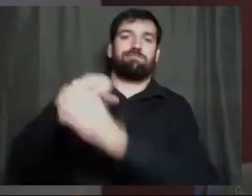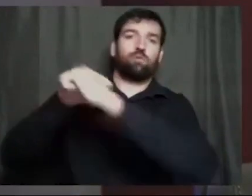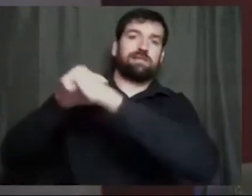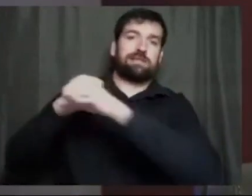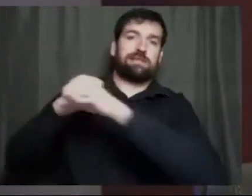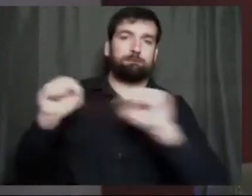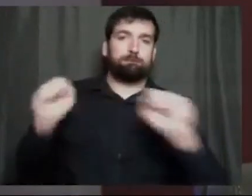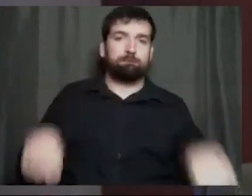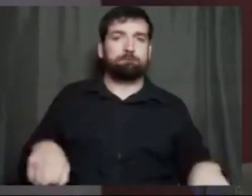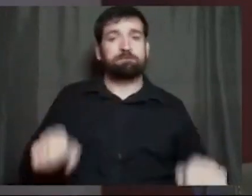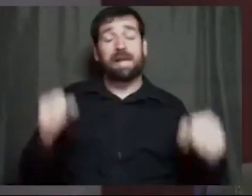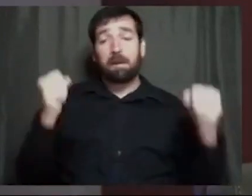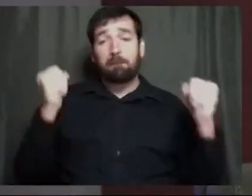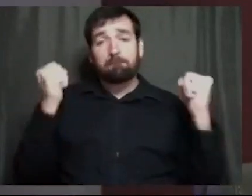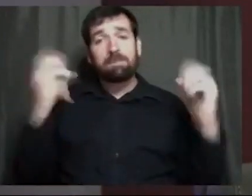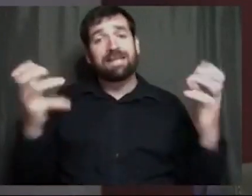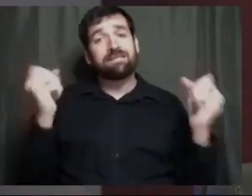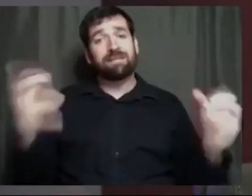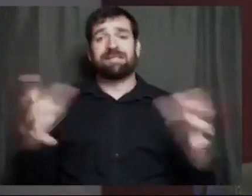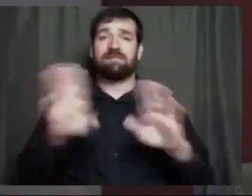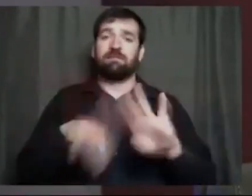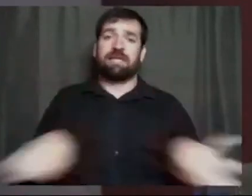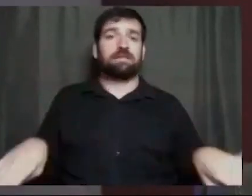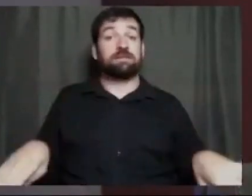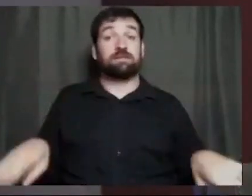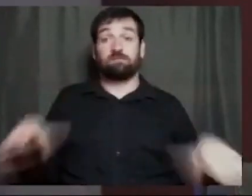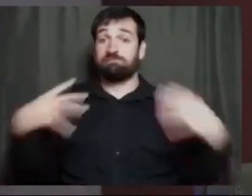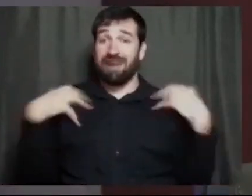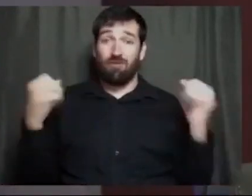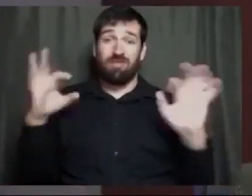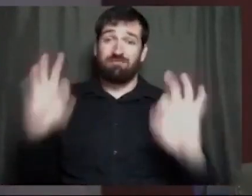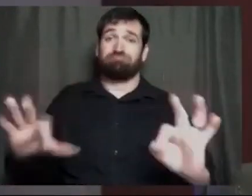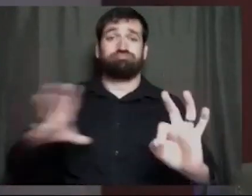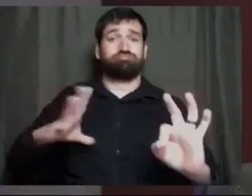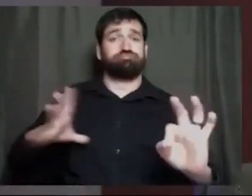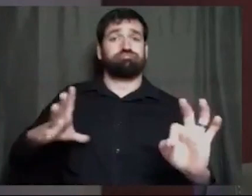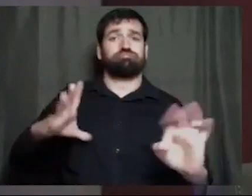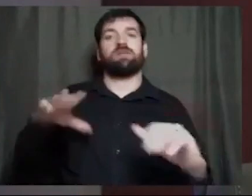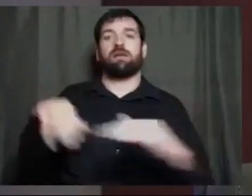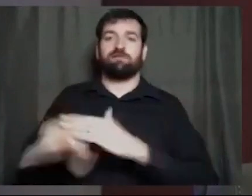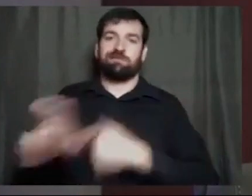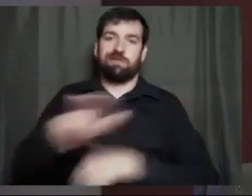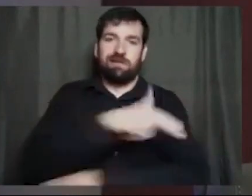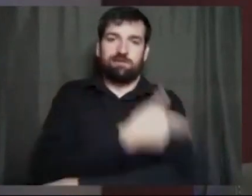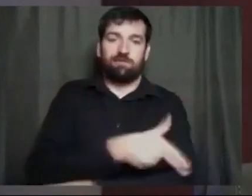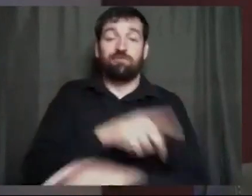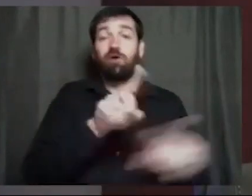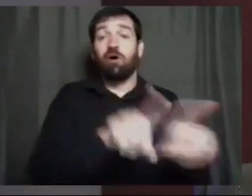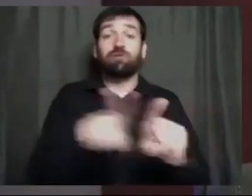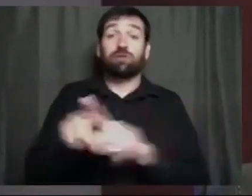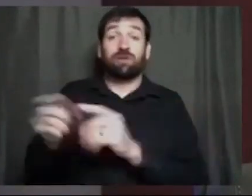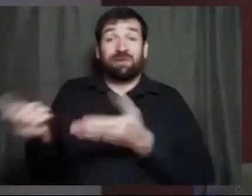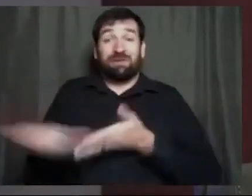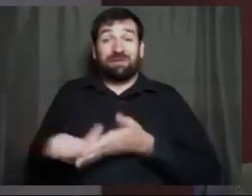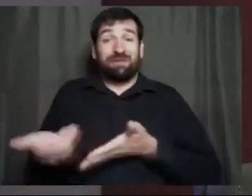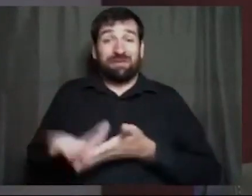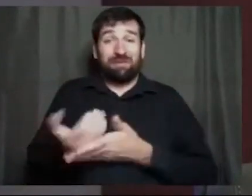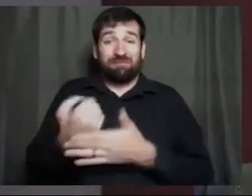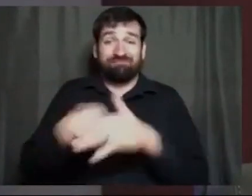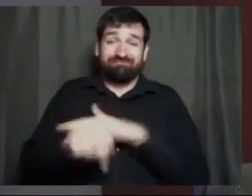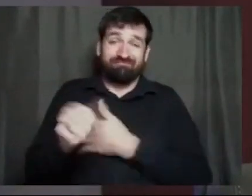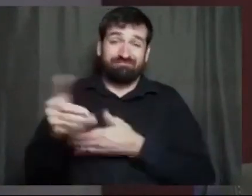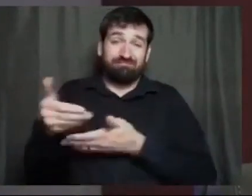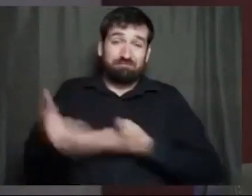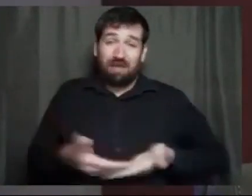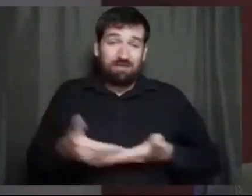of healthy kids who are getting admitted to the hospital. We also have neonates, so newborn babies who are getting it from mom after birth